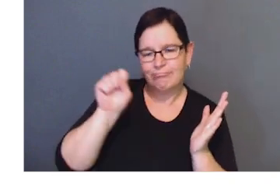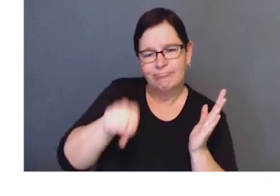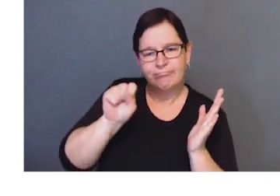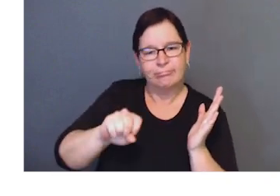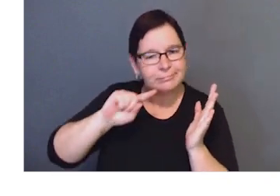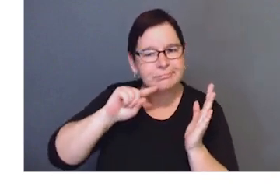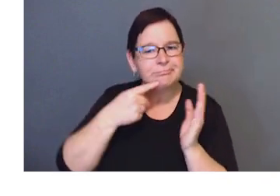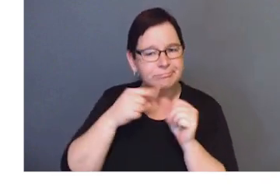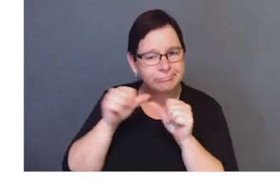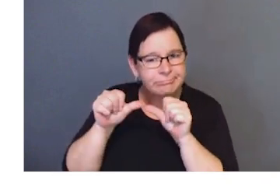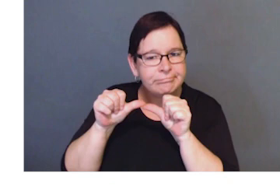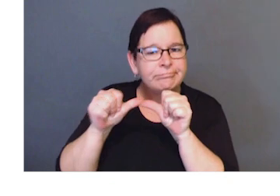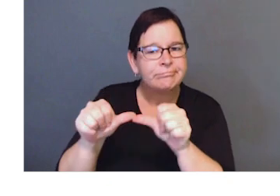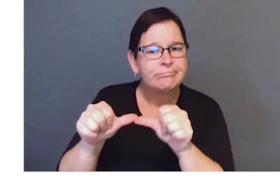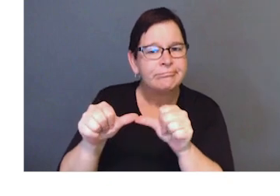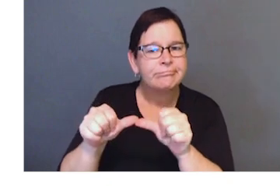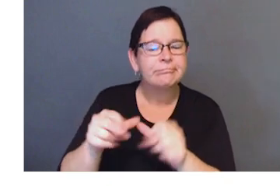impairment.